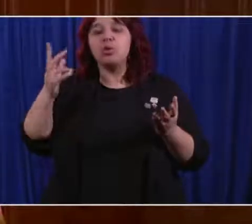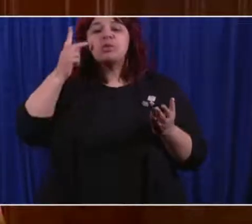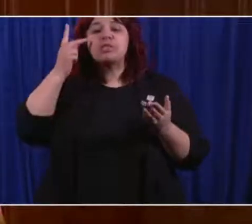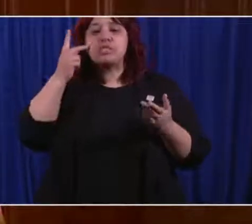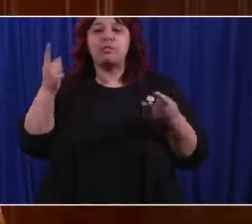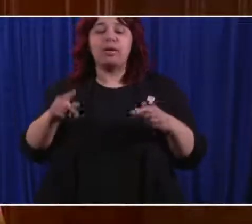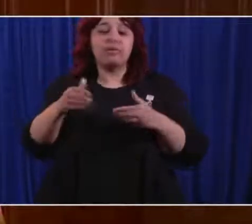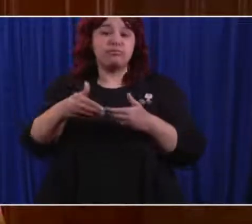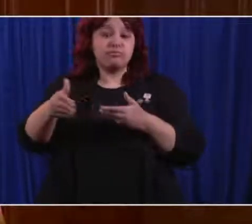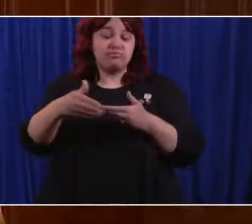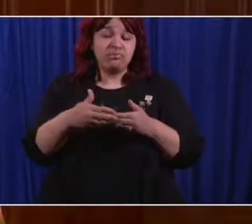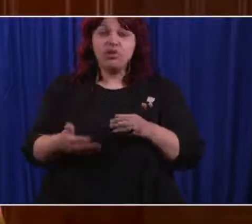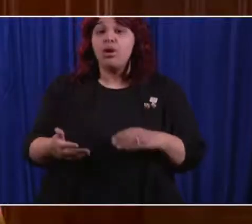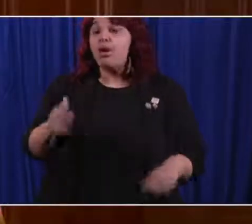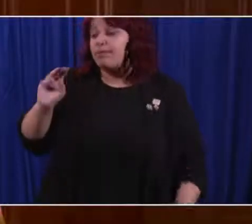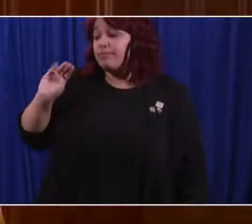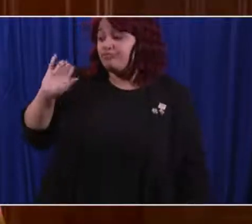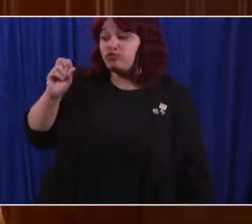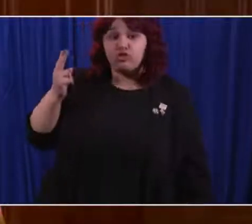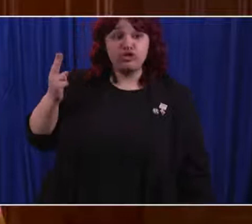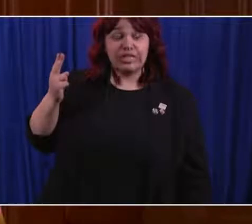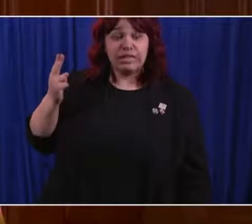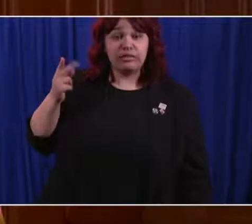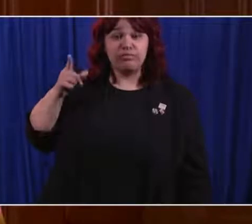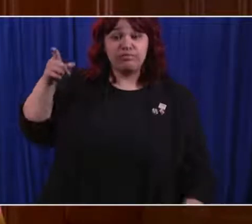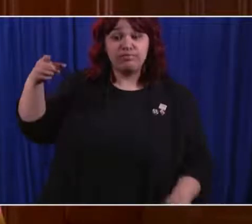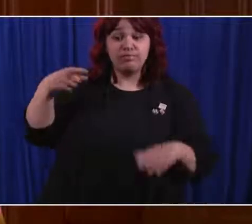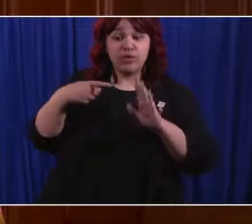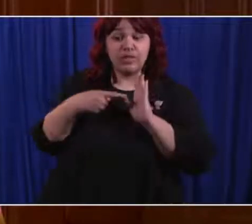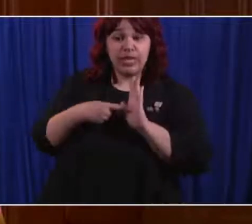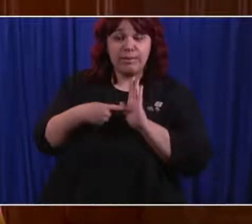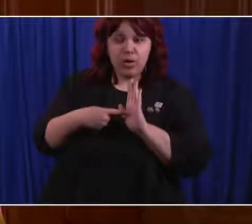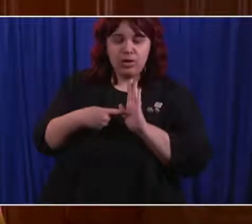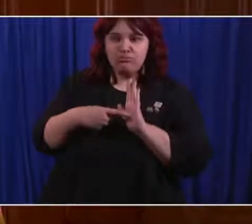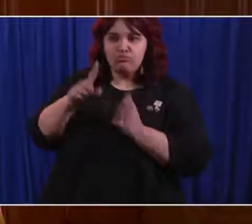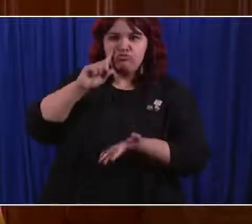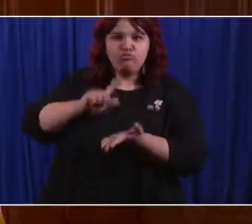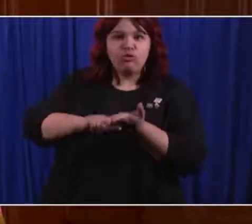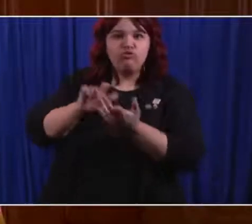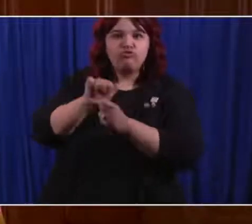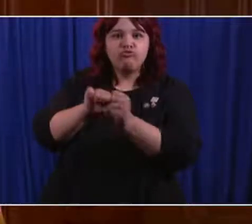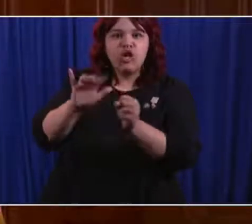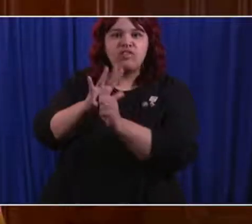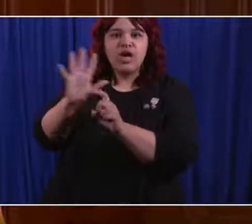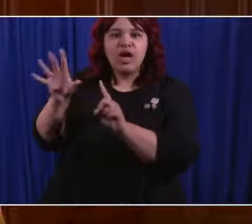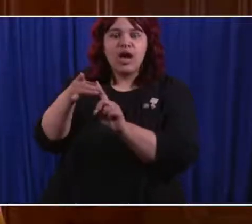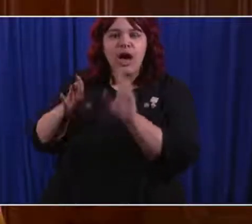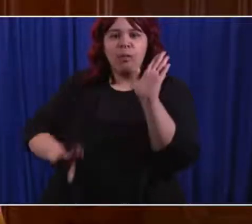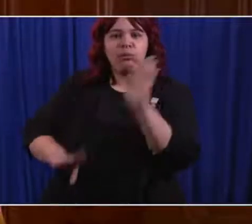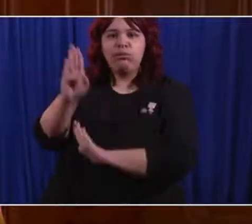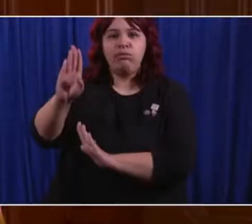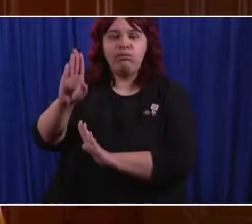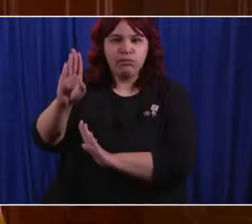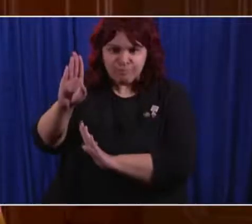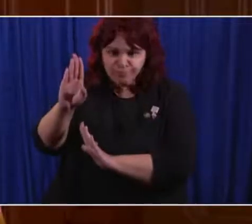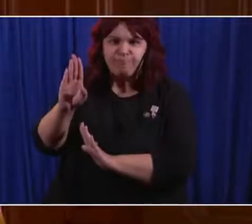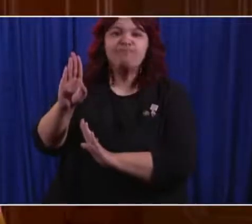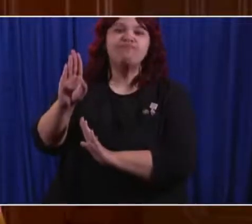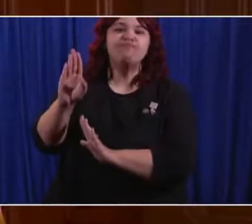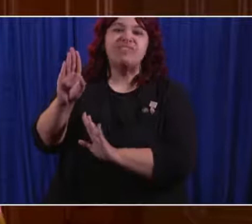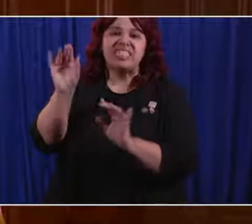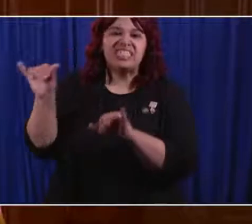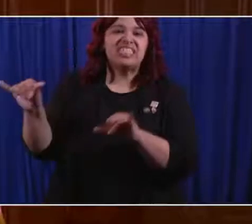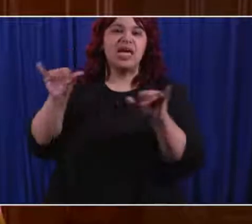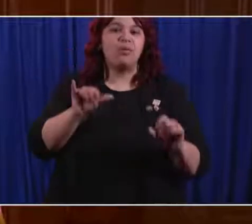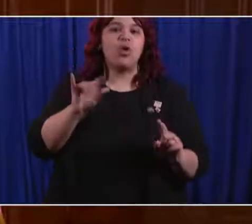that Michigan, for example, is seeing a significant increase in cases in certain parts of the state. We're also seeing that in West